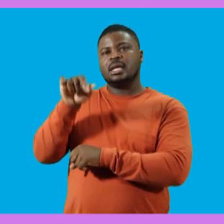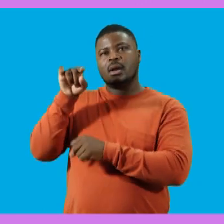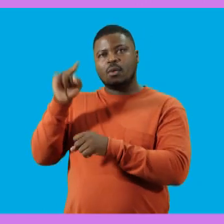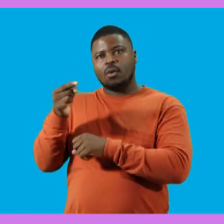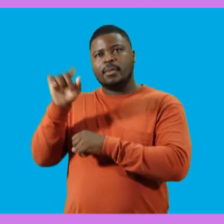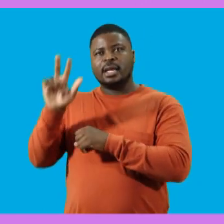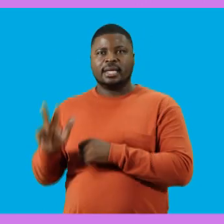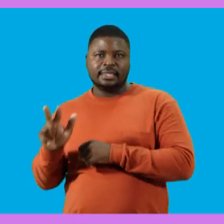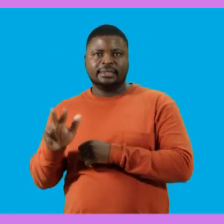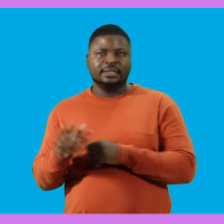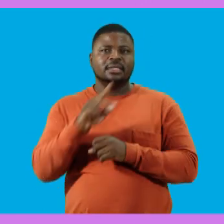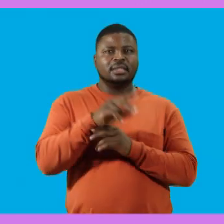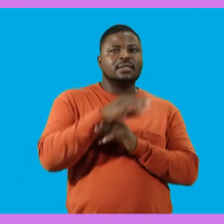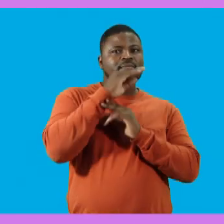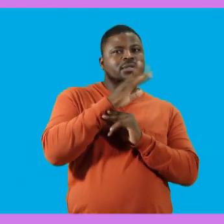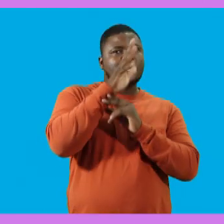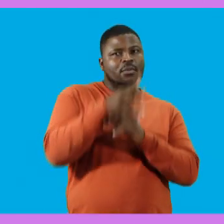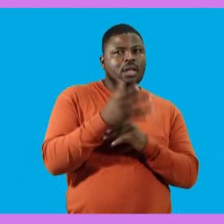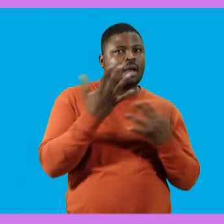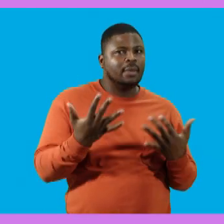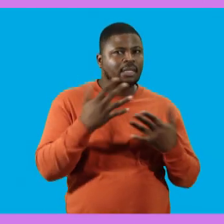and that is then